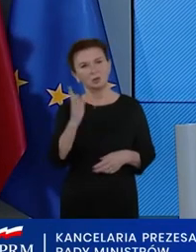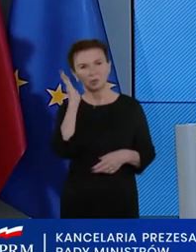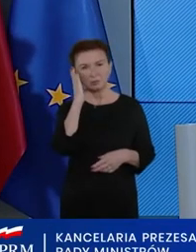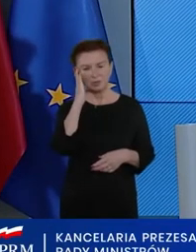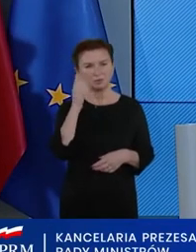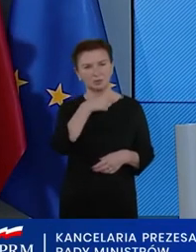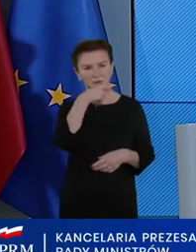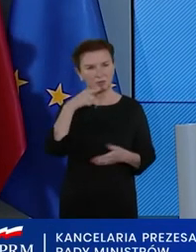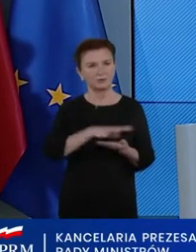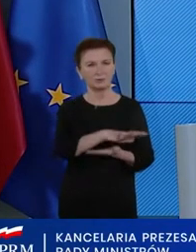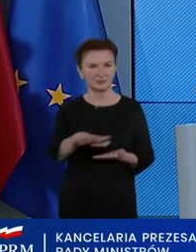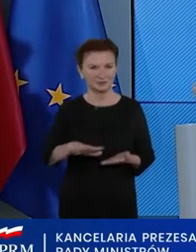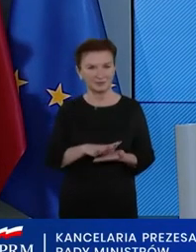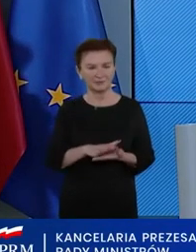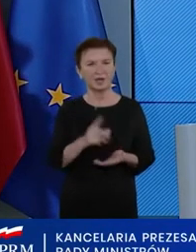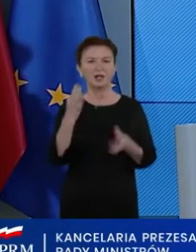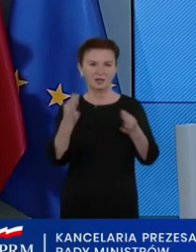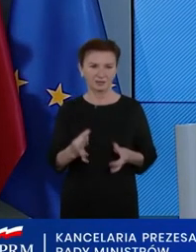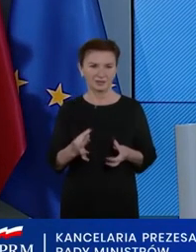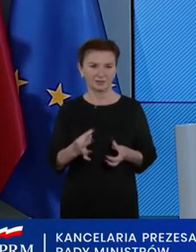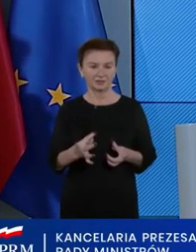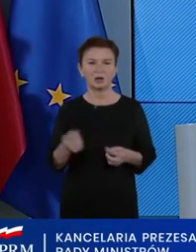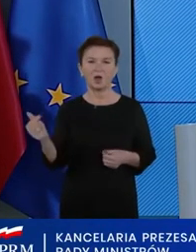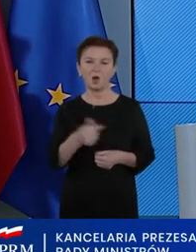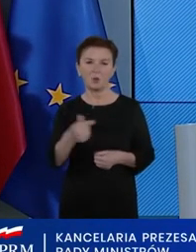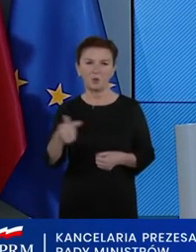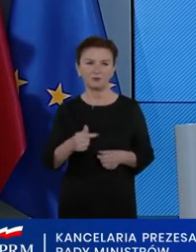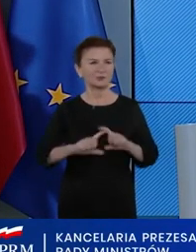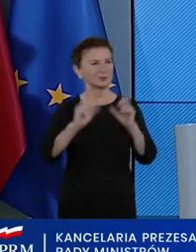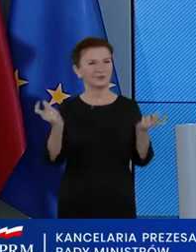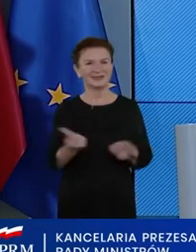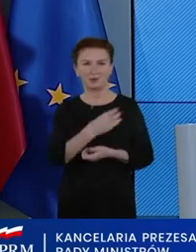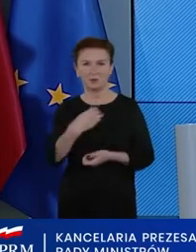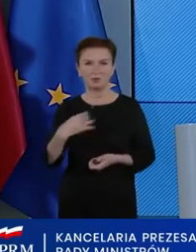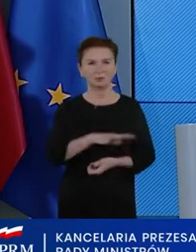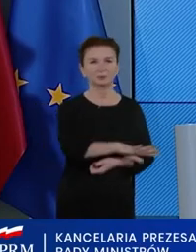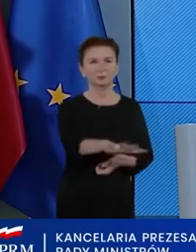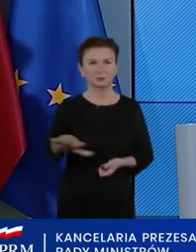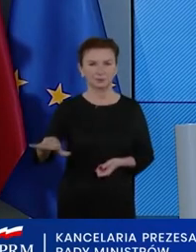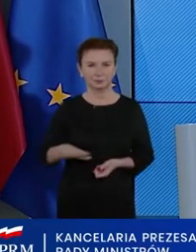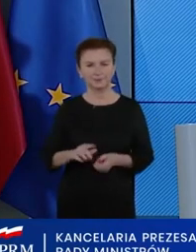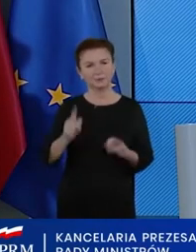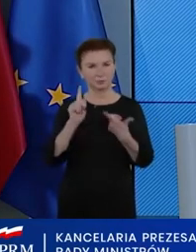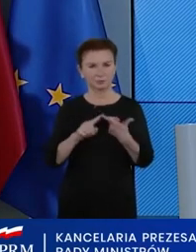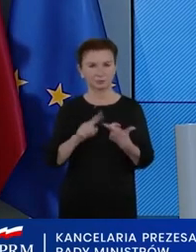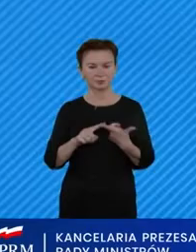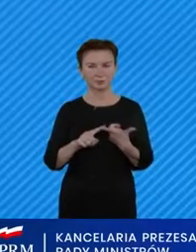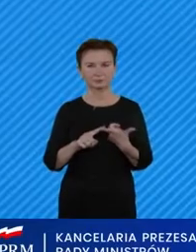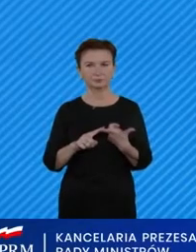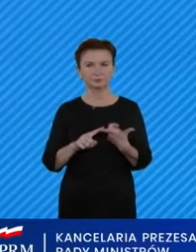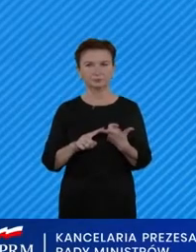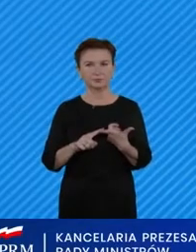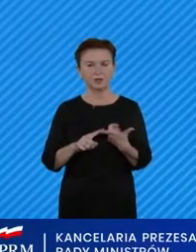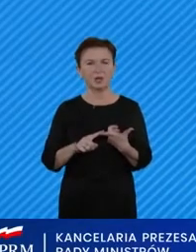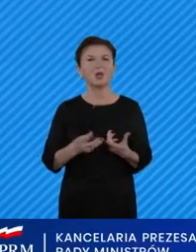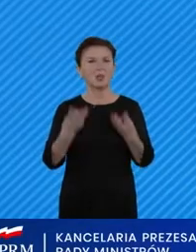have had time to get used to, they live, go to work and schools there, will apply to the entire country. Second of all, another